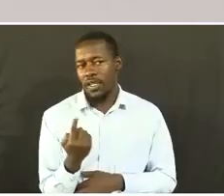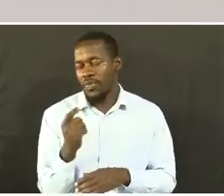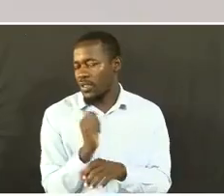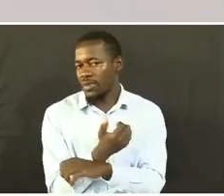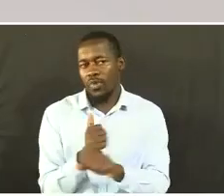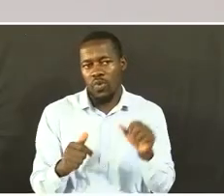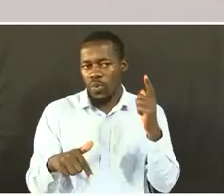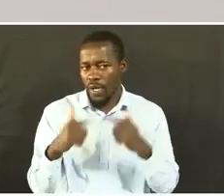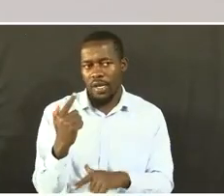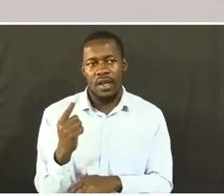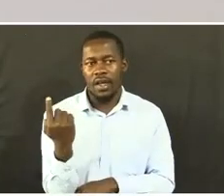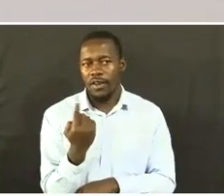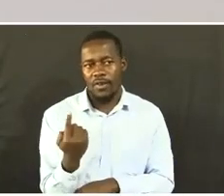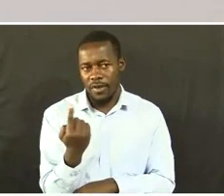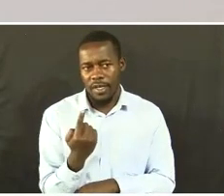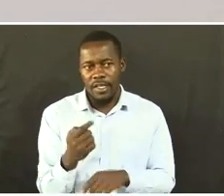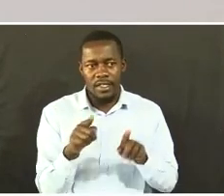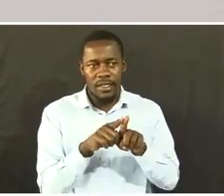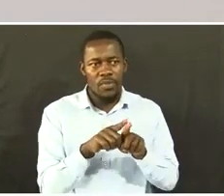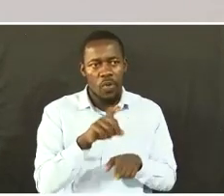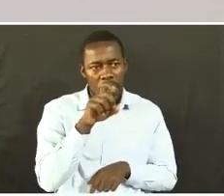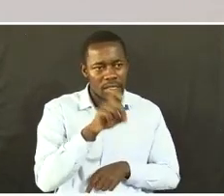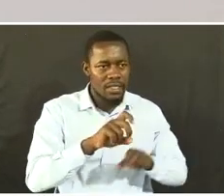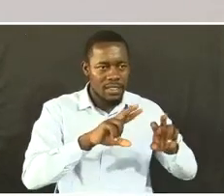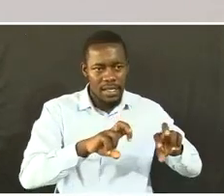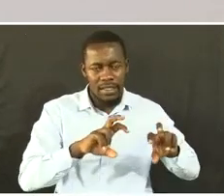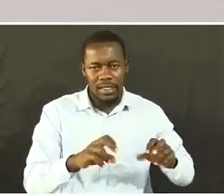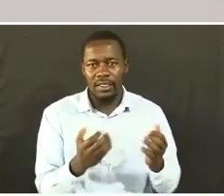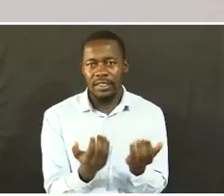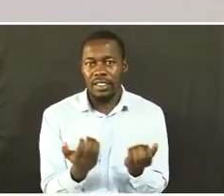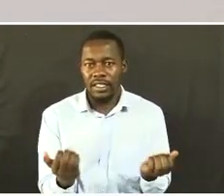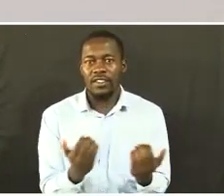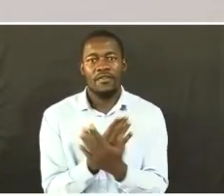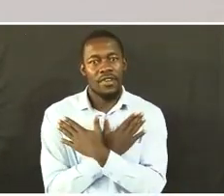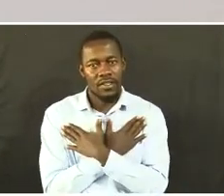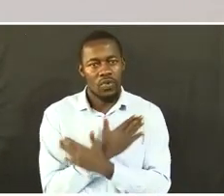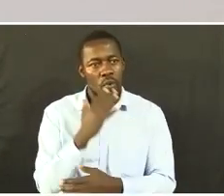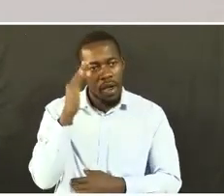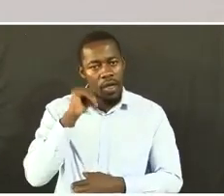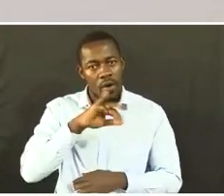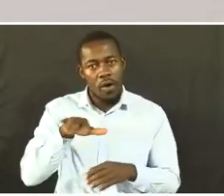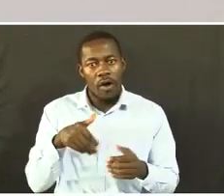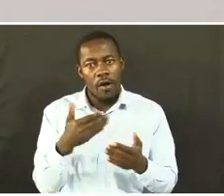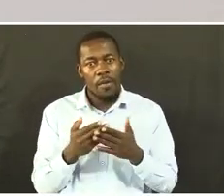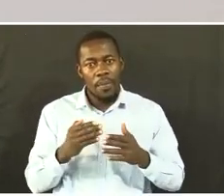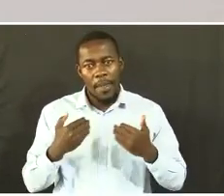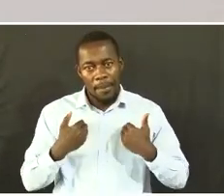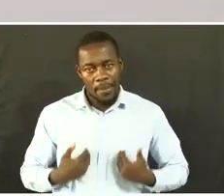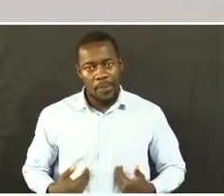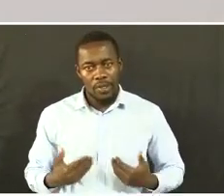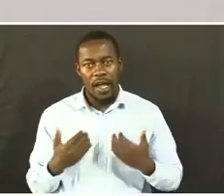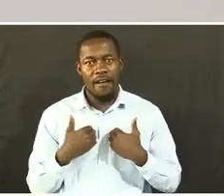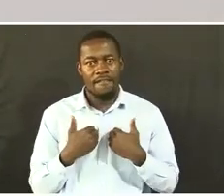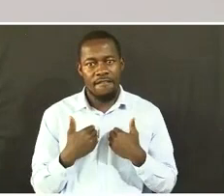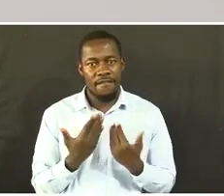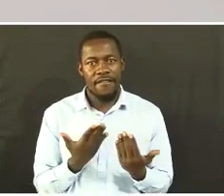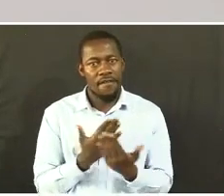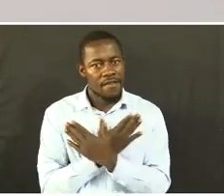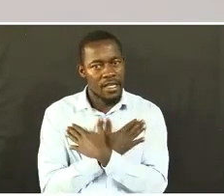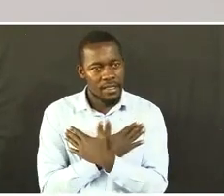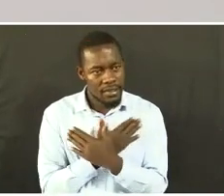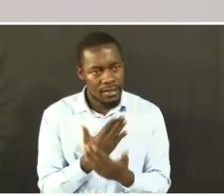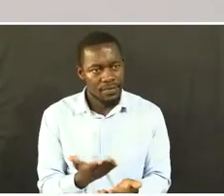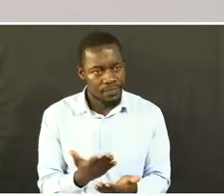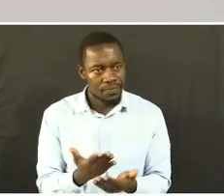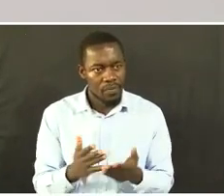need also to reach out to the friends of your child, because all children are friends. You need to know what is happening, not because you want to accuse those other children,